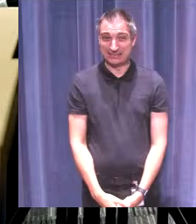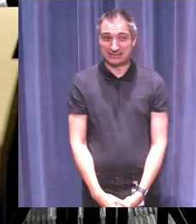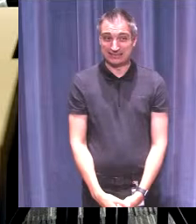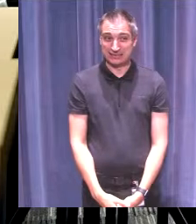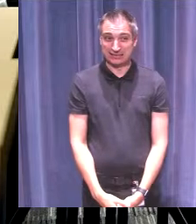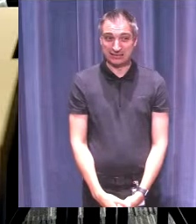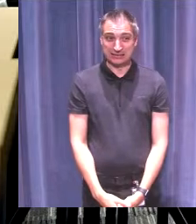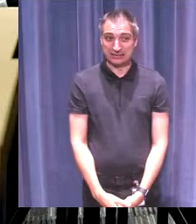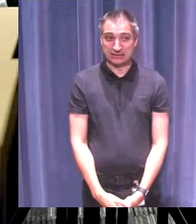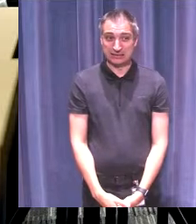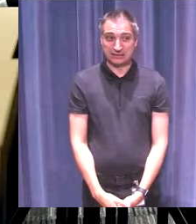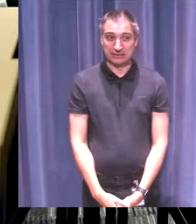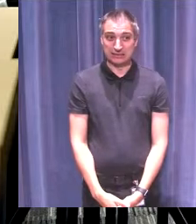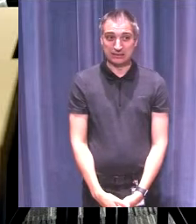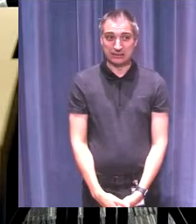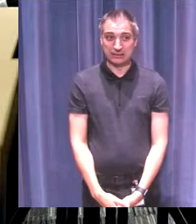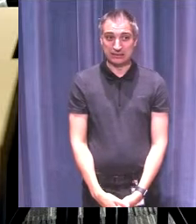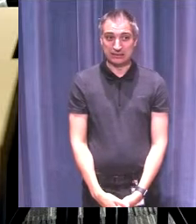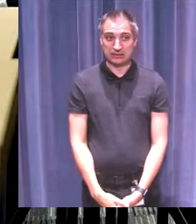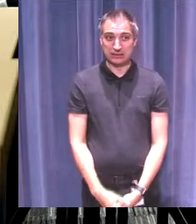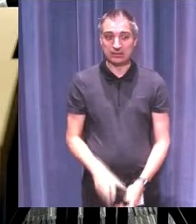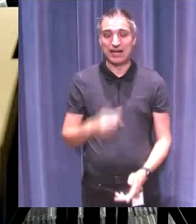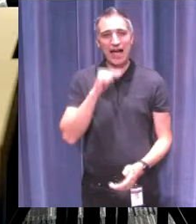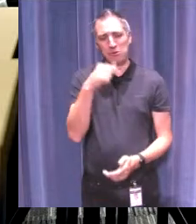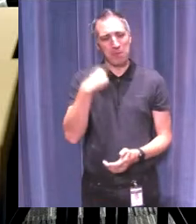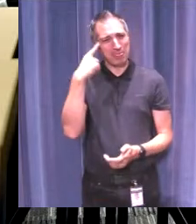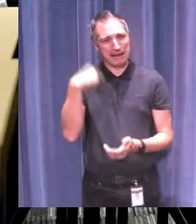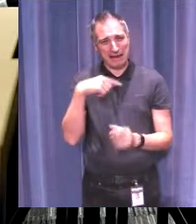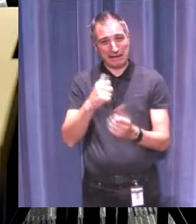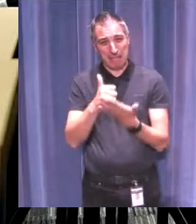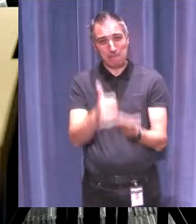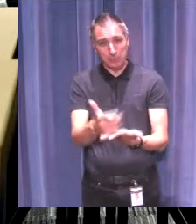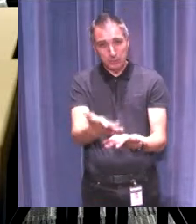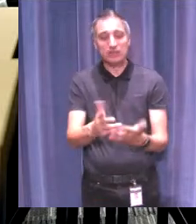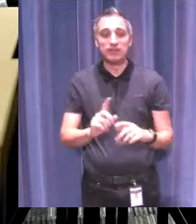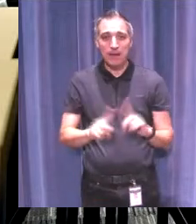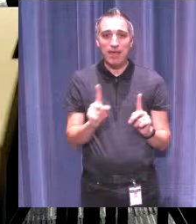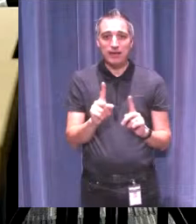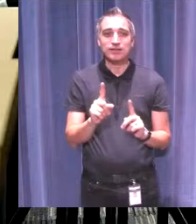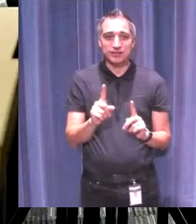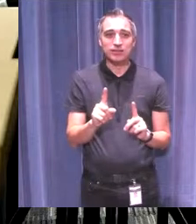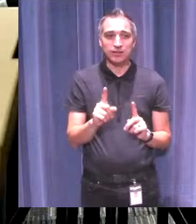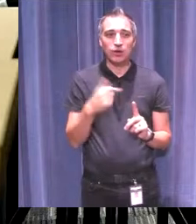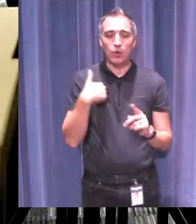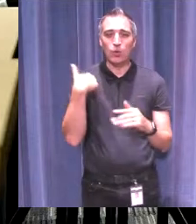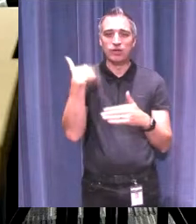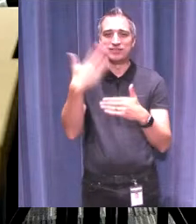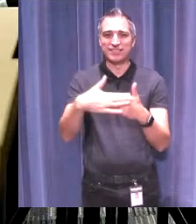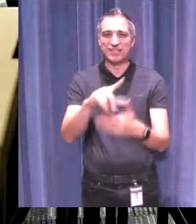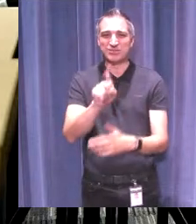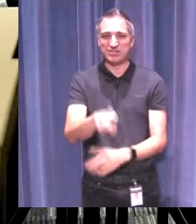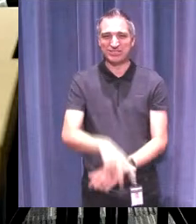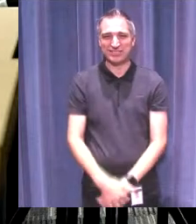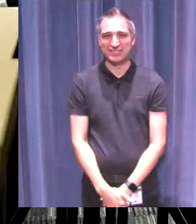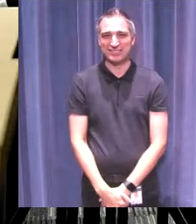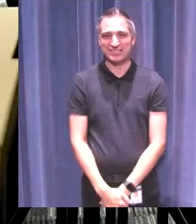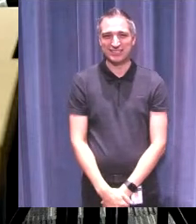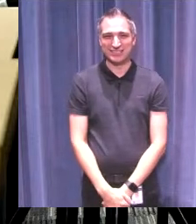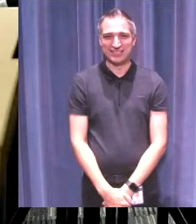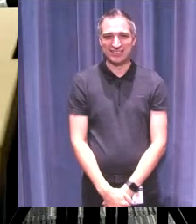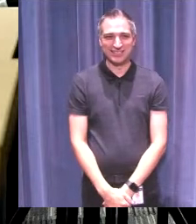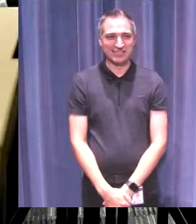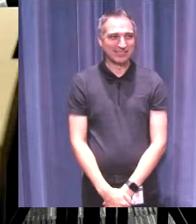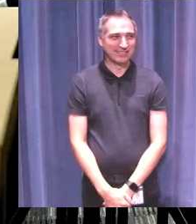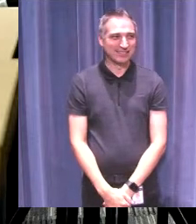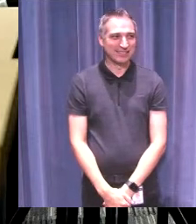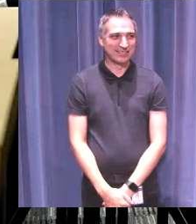think I don't think I can help you out on that, but we'll go on to the next question. Okay, because Okay? I don't know what I